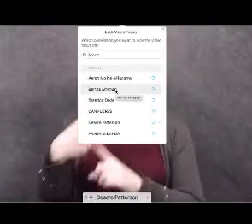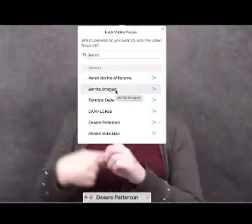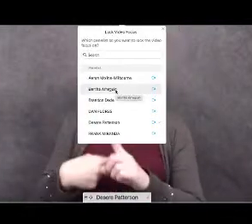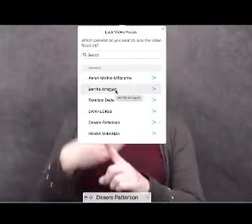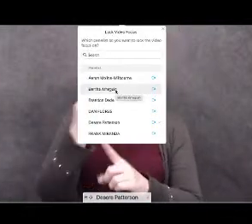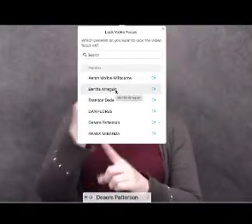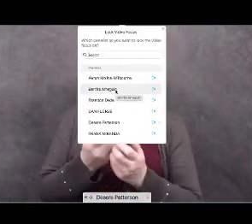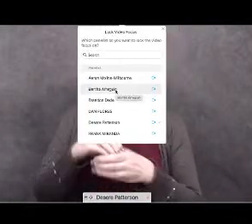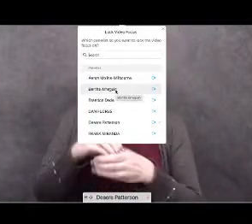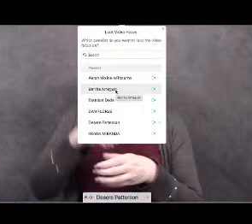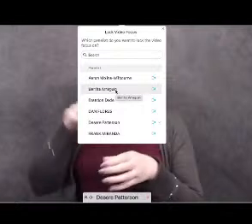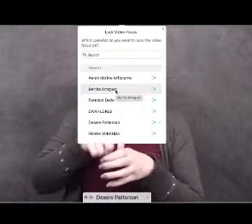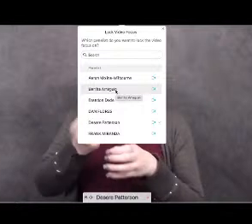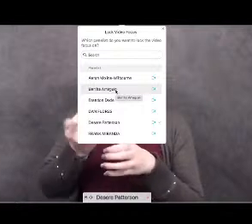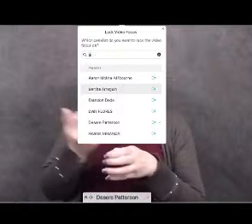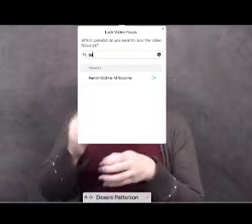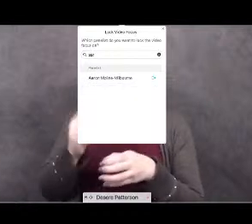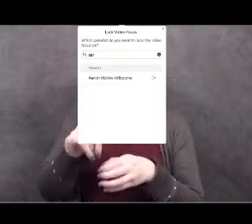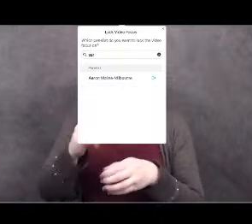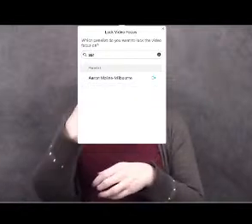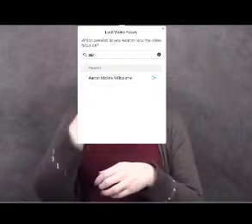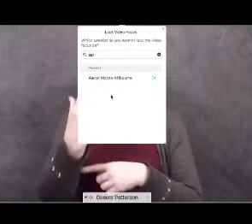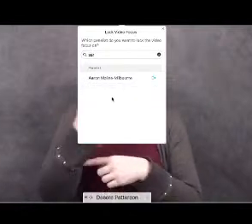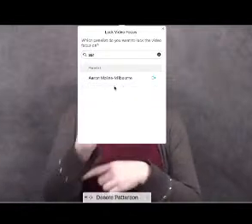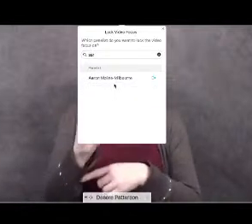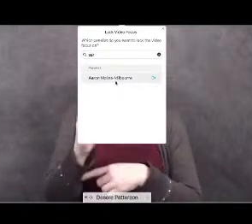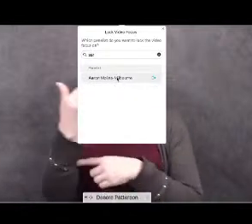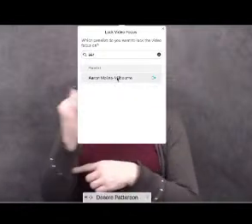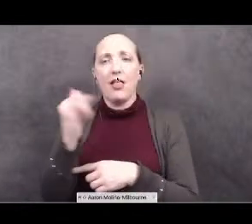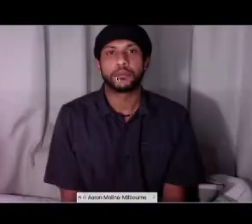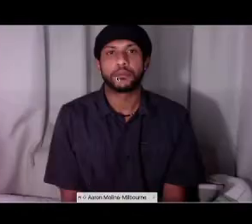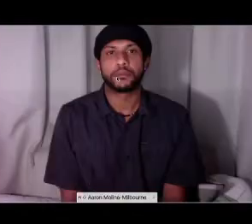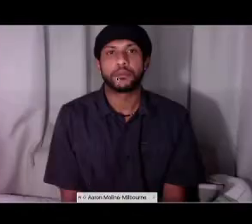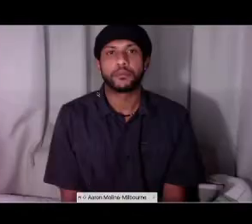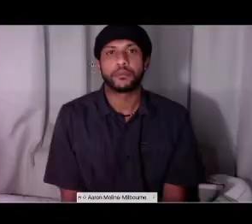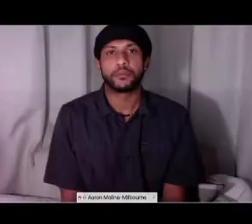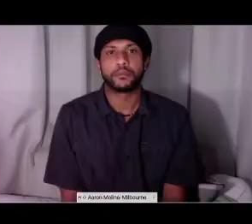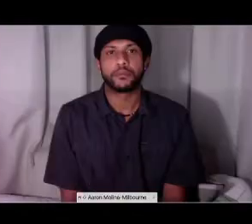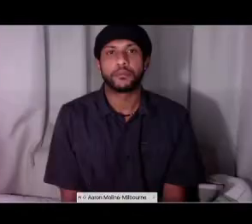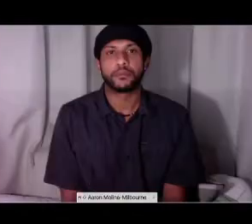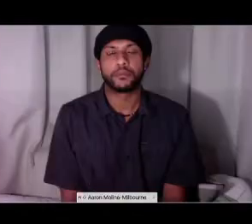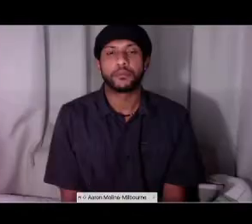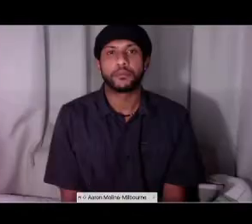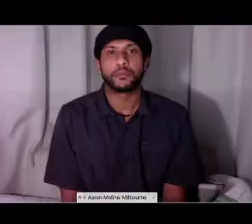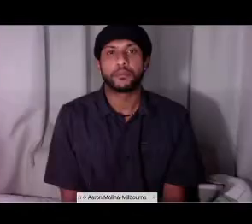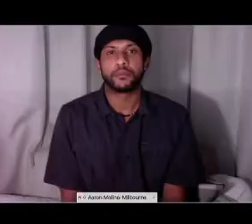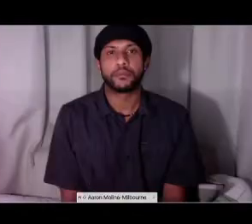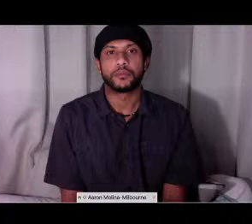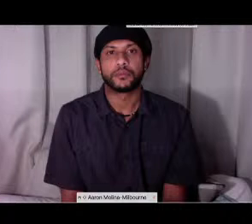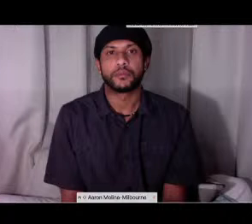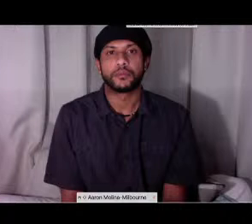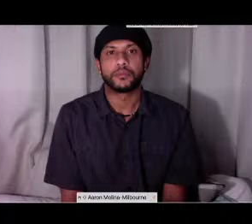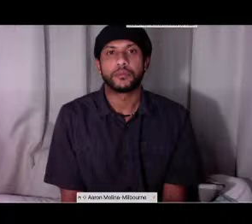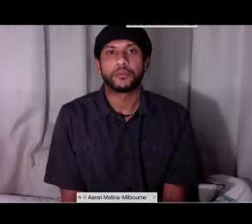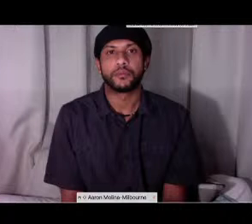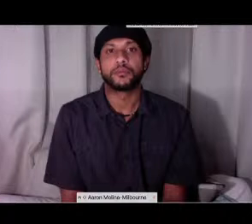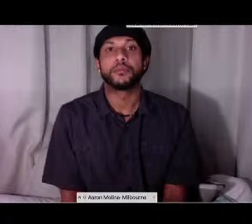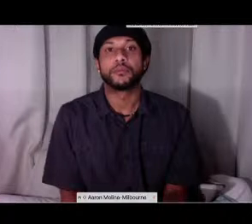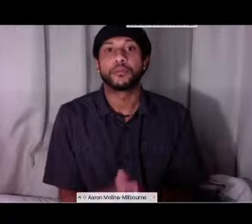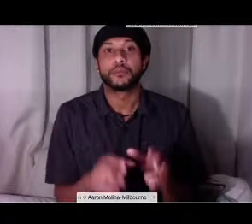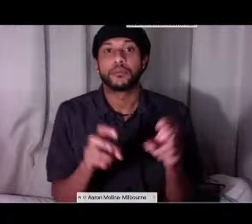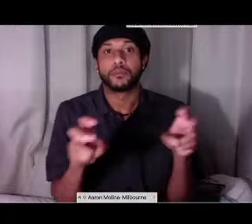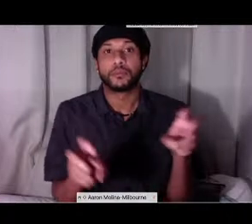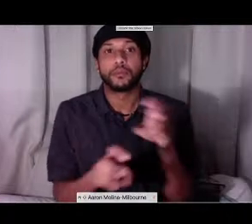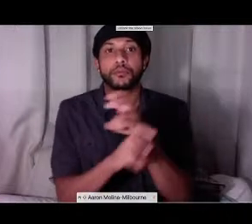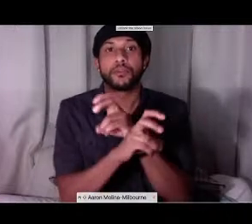African symbolism of the red green and yellow colors used in our traffic lights pantent by Garrett Morgan we encourage our